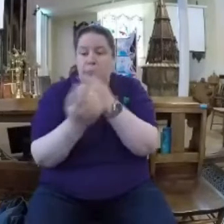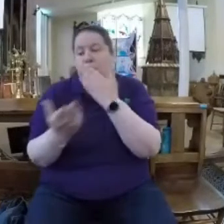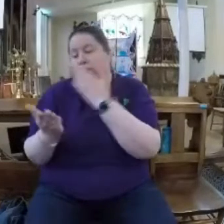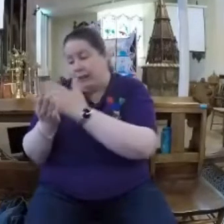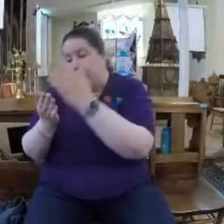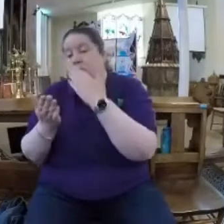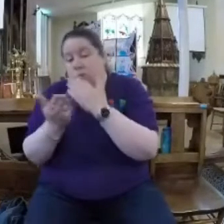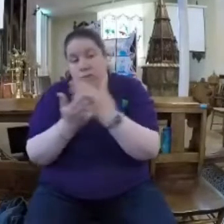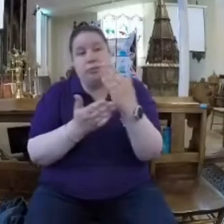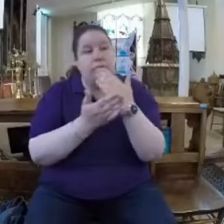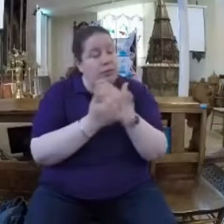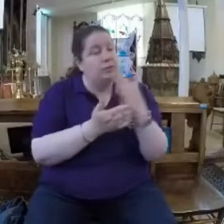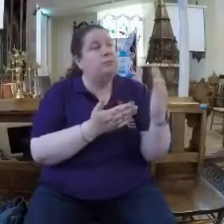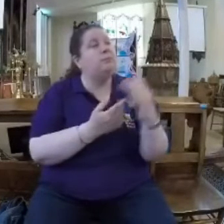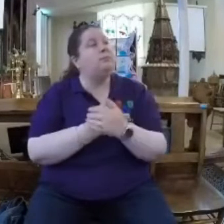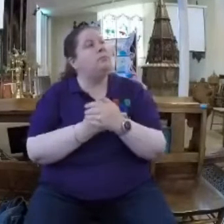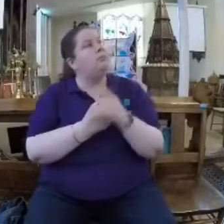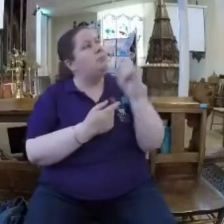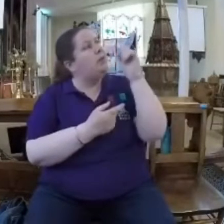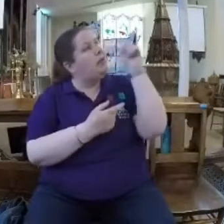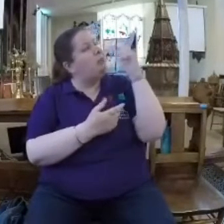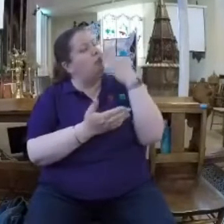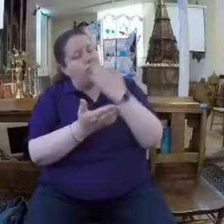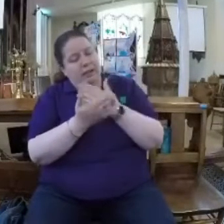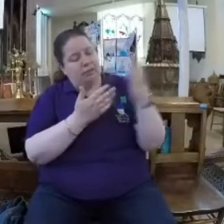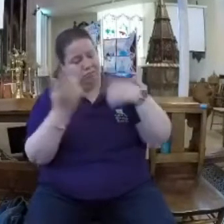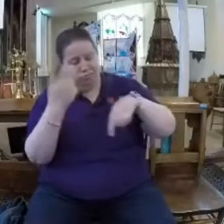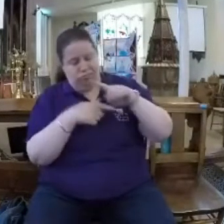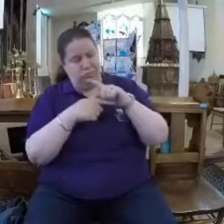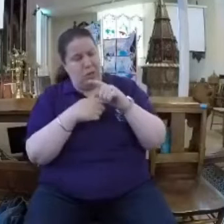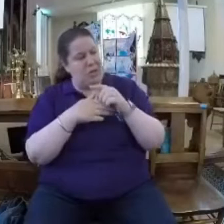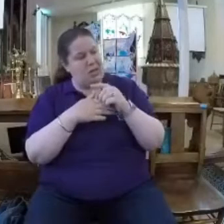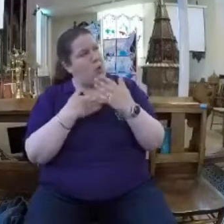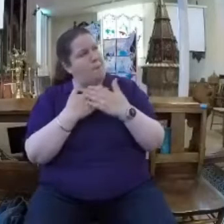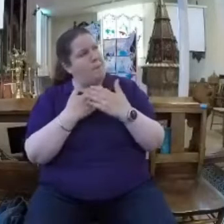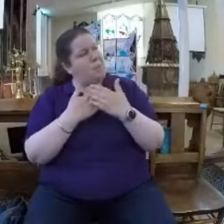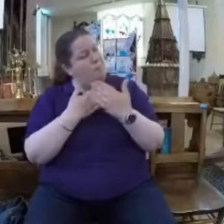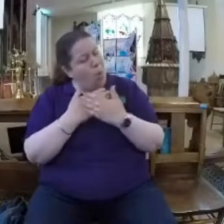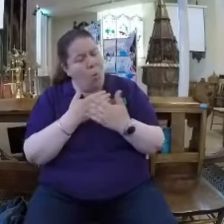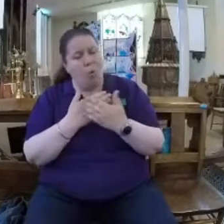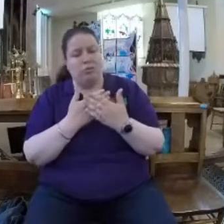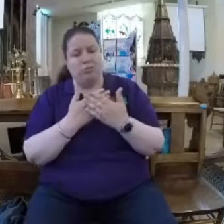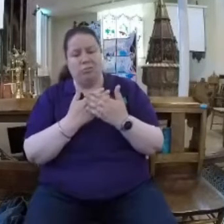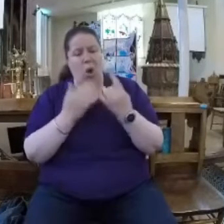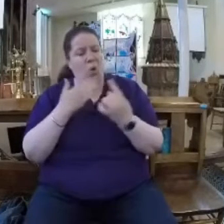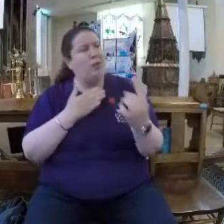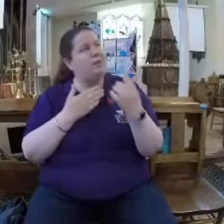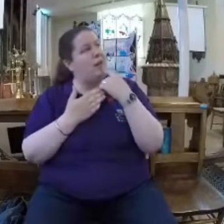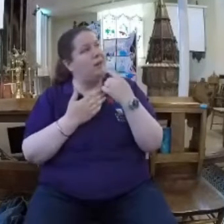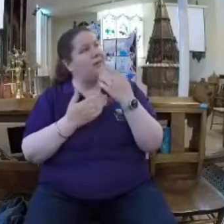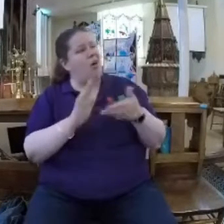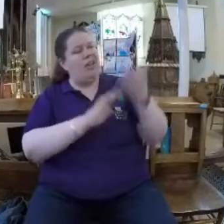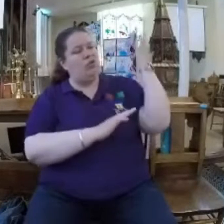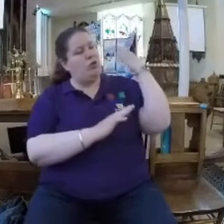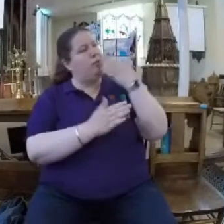And that forgiveness that we receive is more than just God saying, you know what, forget about all that. It's even more than